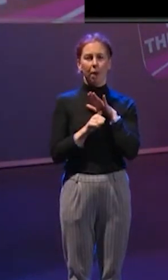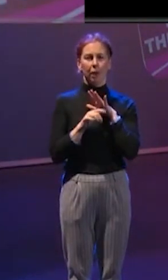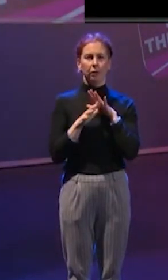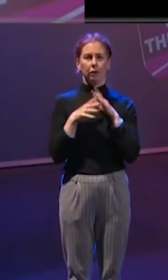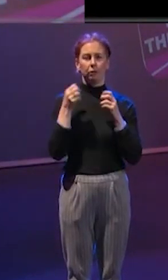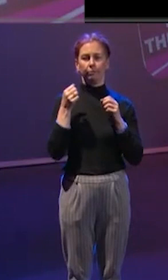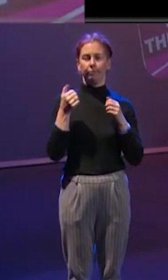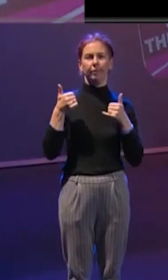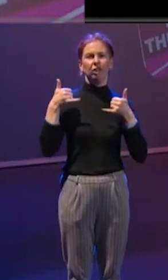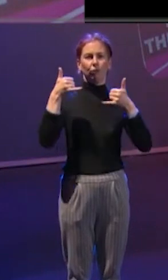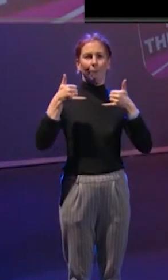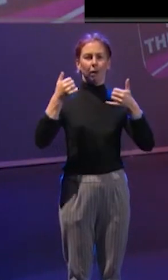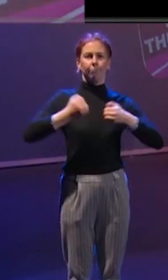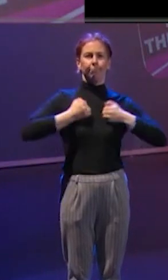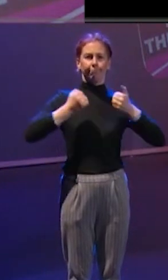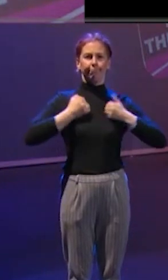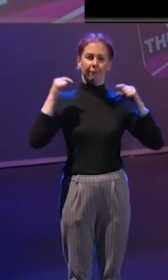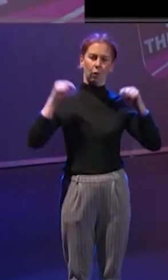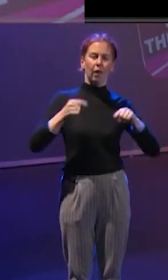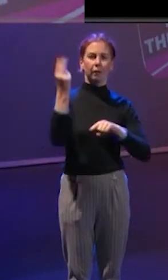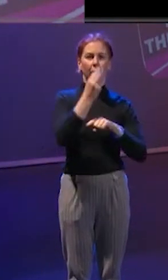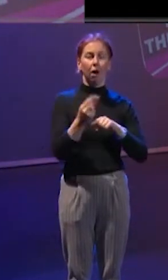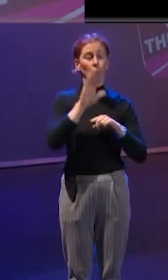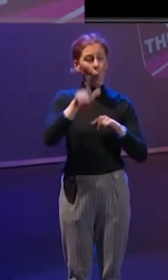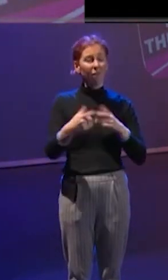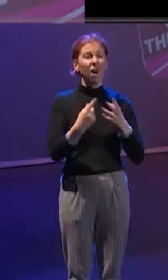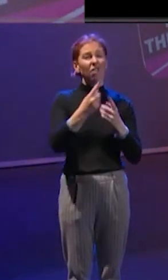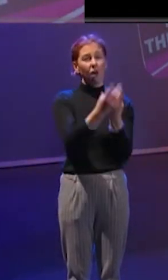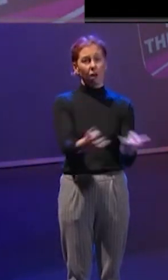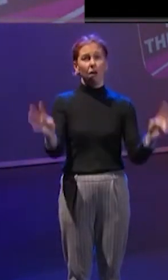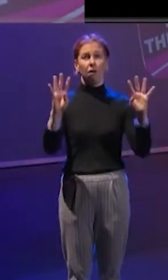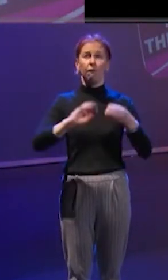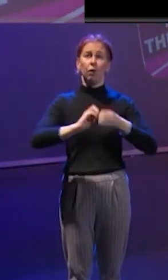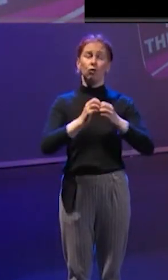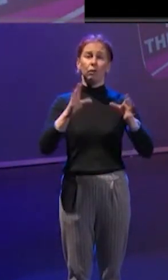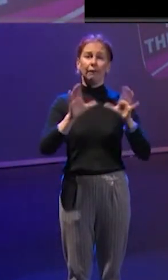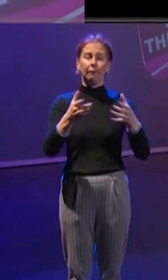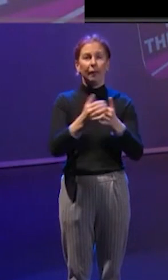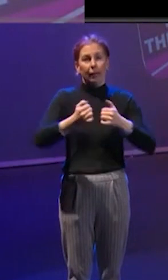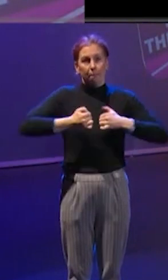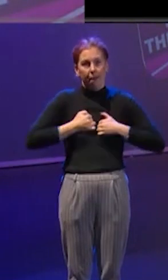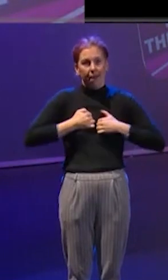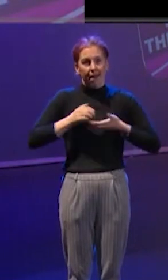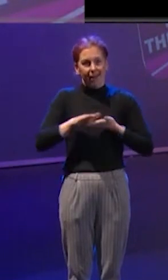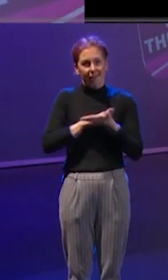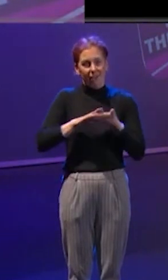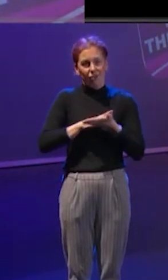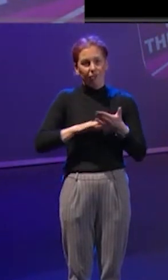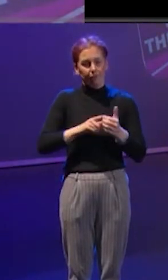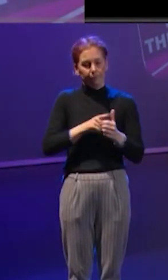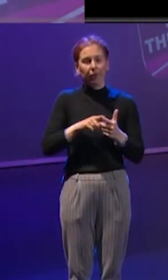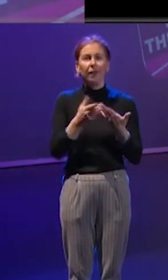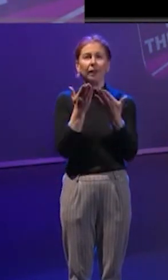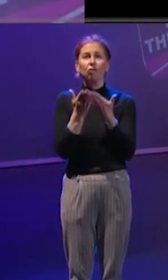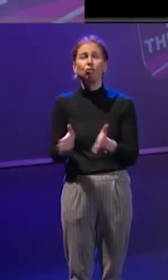the piece of art more than anybody else, I would say, on a creative team. So that's my definition of a producer. And then the general